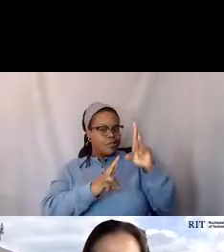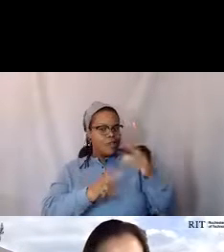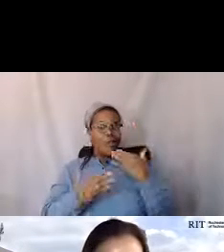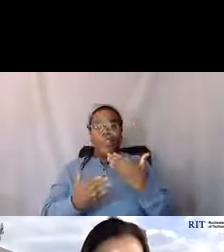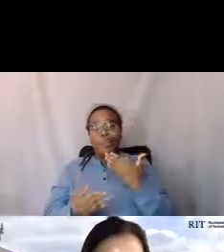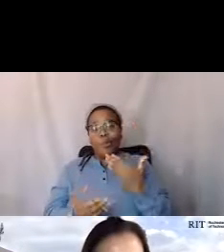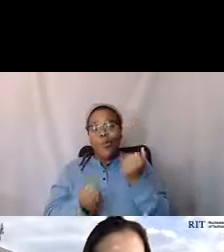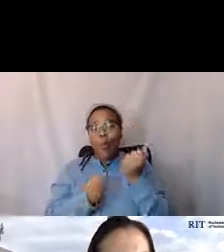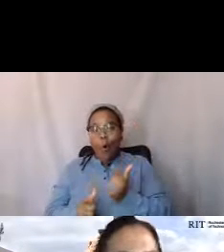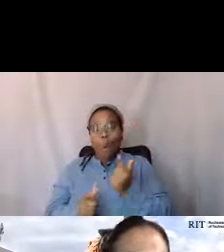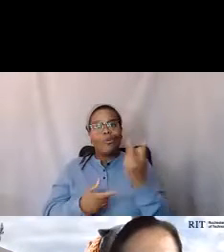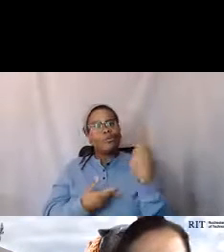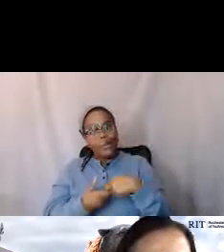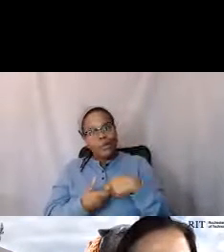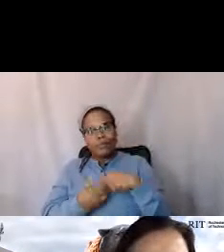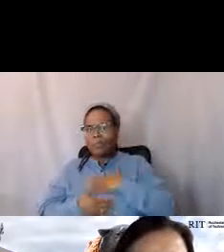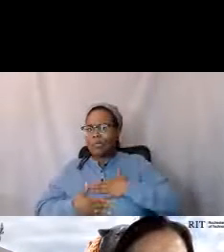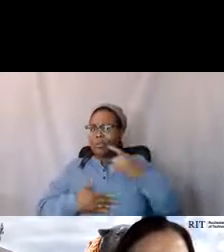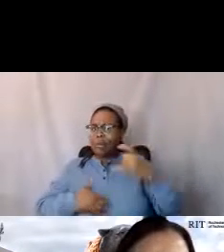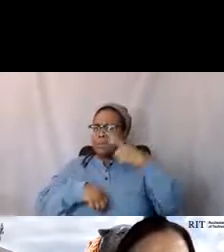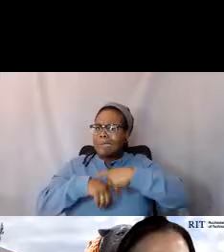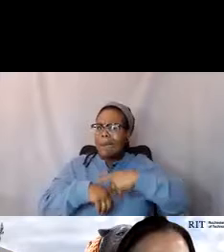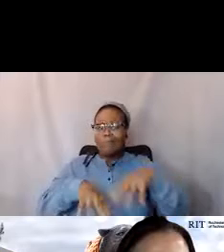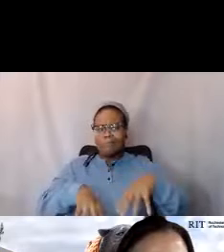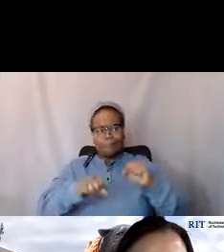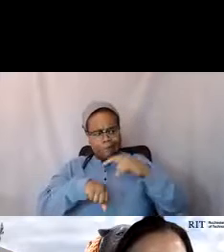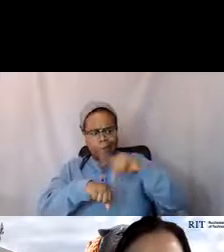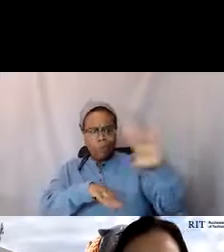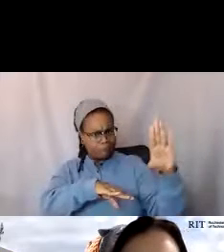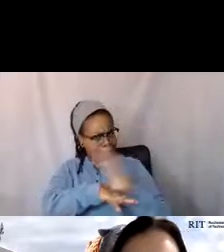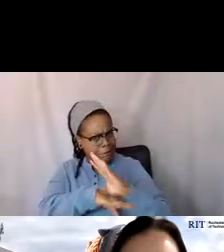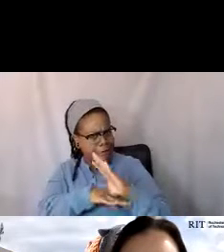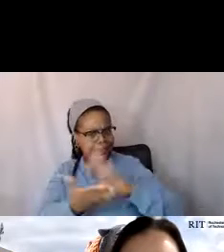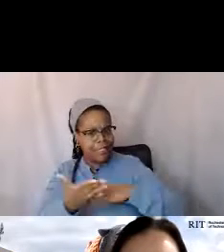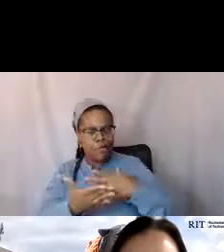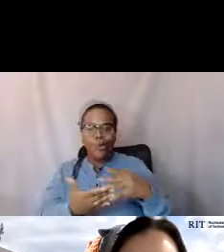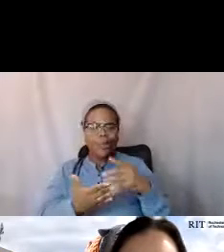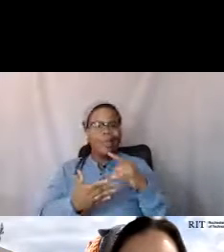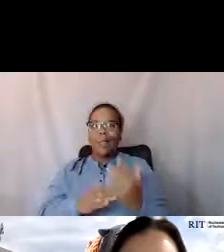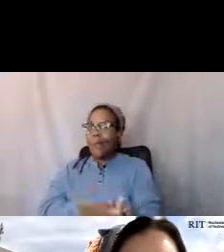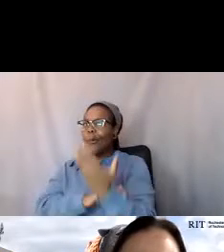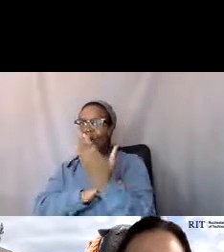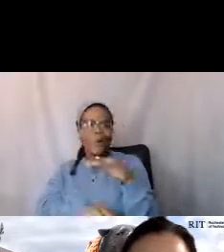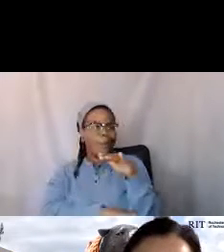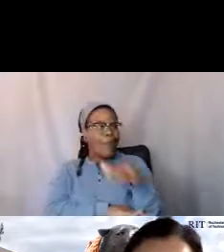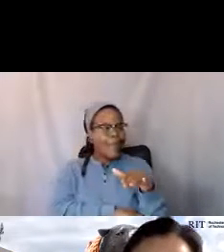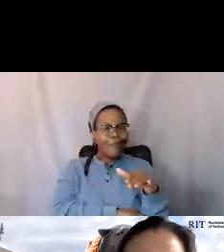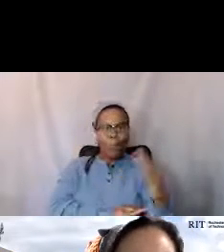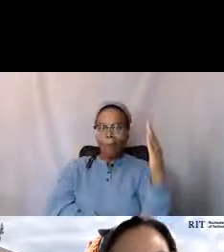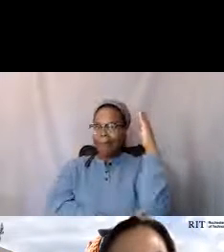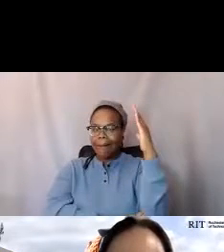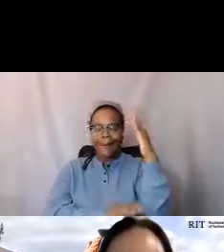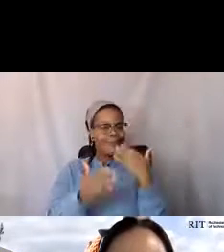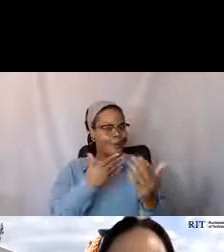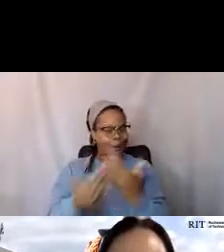I appreciate you taking time out your busy schedules, whether it's morning or evening or midday. We really